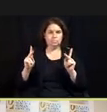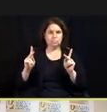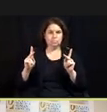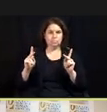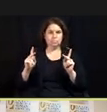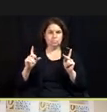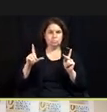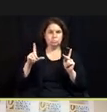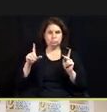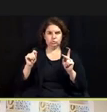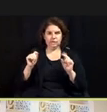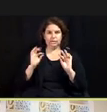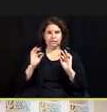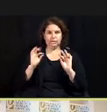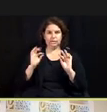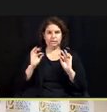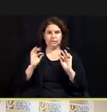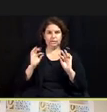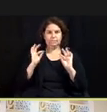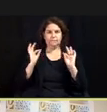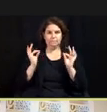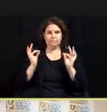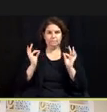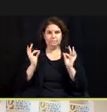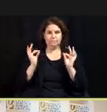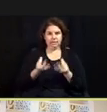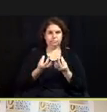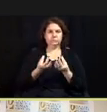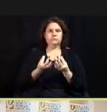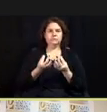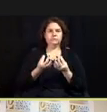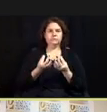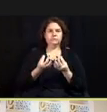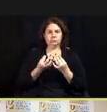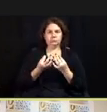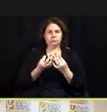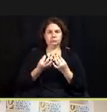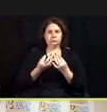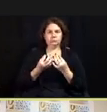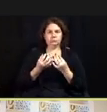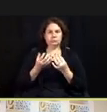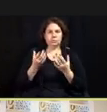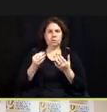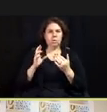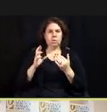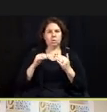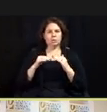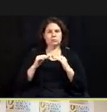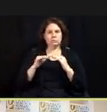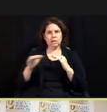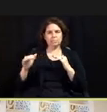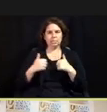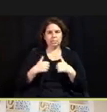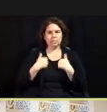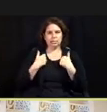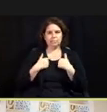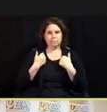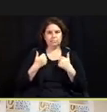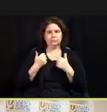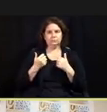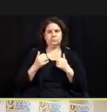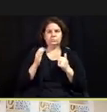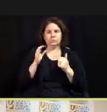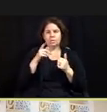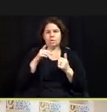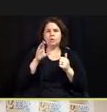placed in permanent housing or more stable living conditions since COVID. And this includes those 13 in